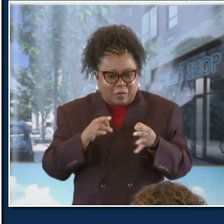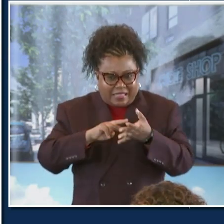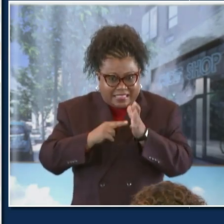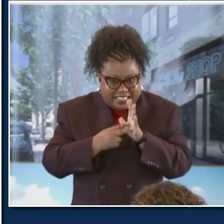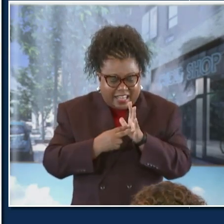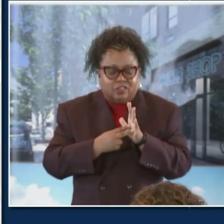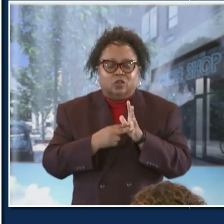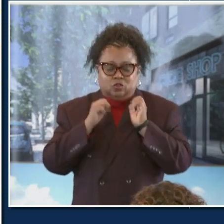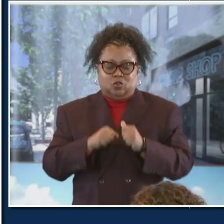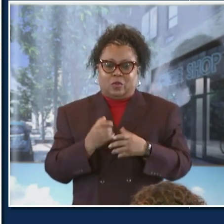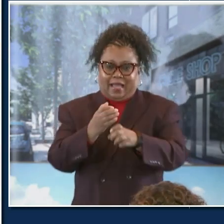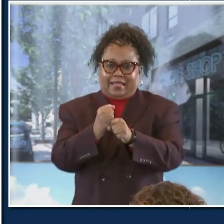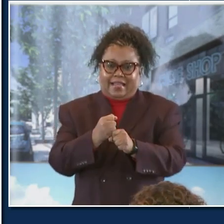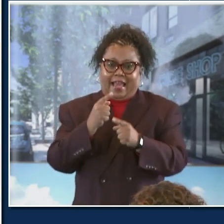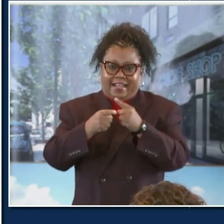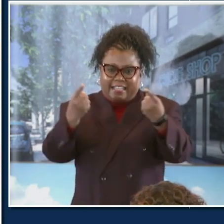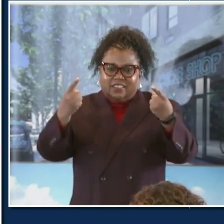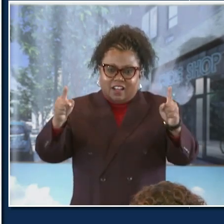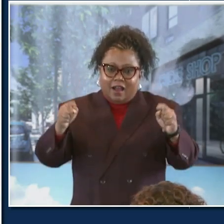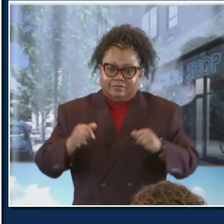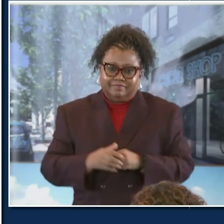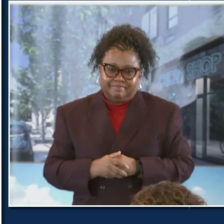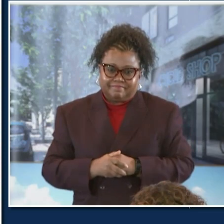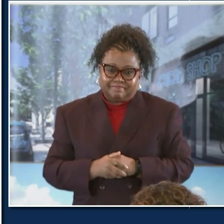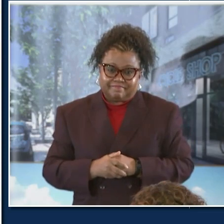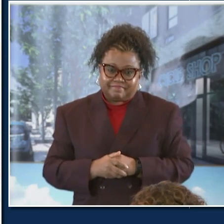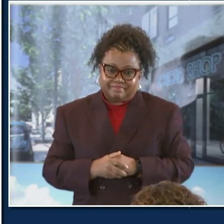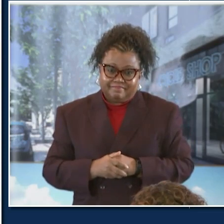intentional, you can get it done.